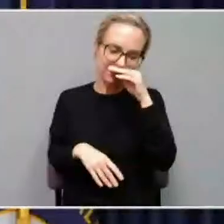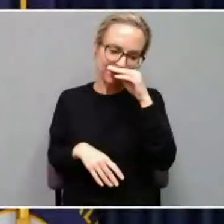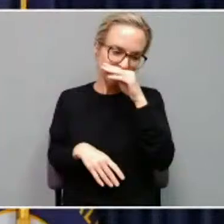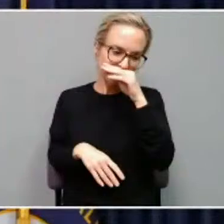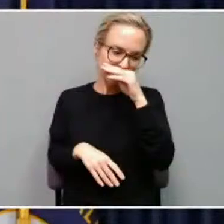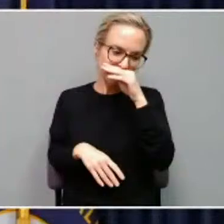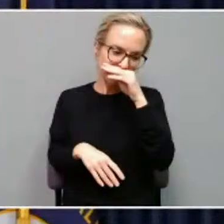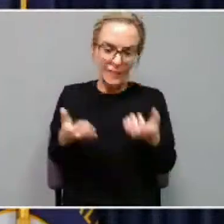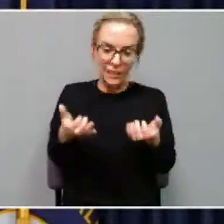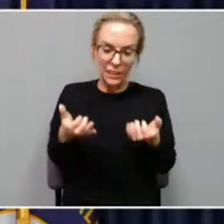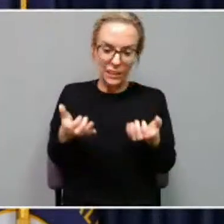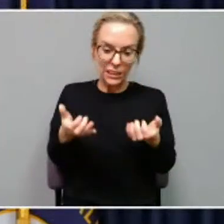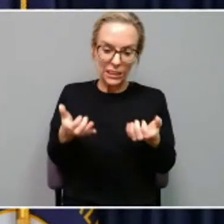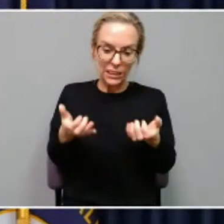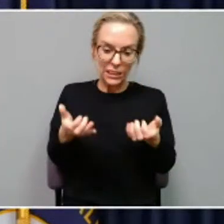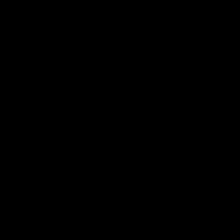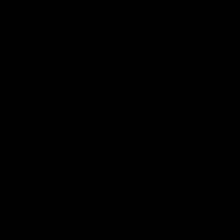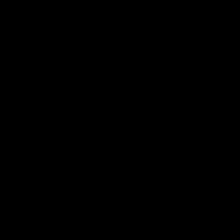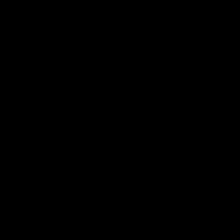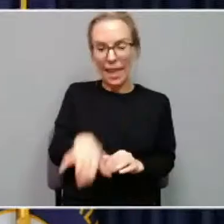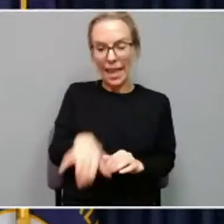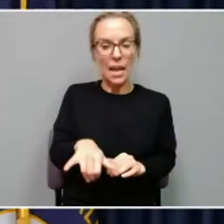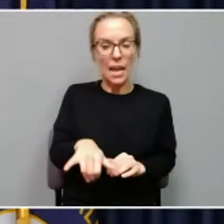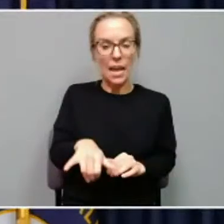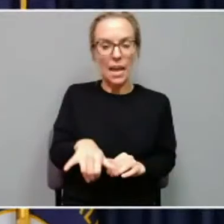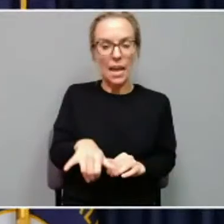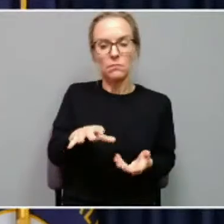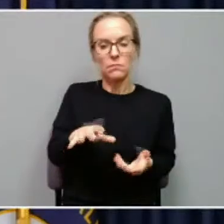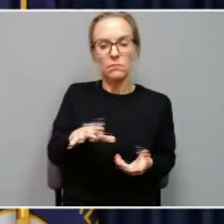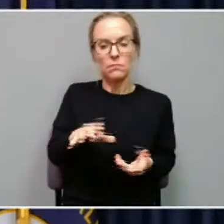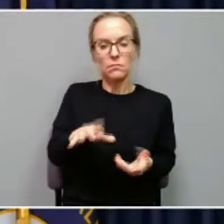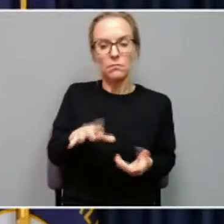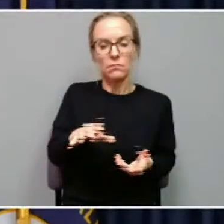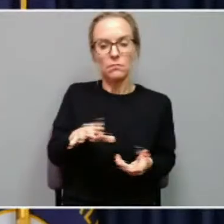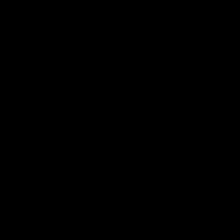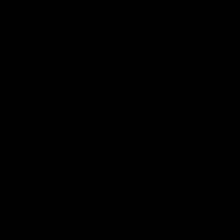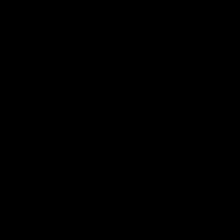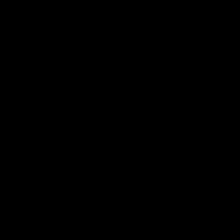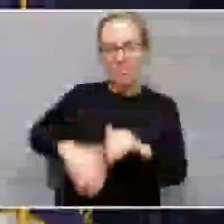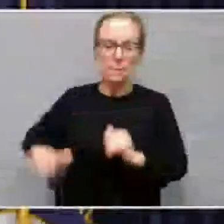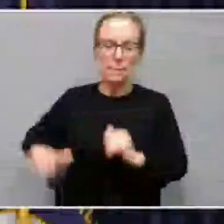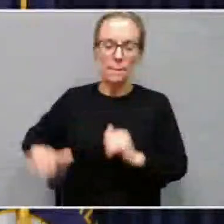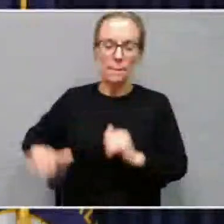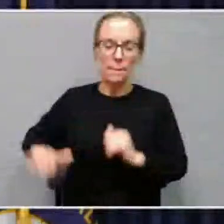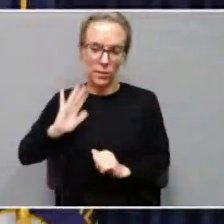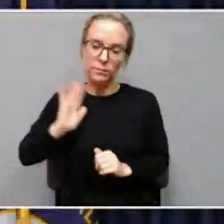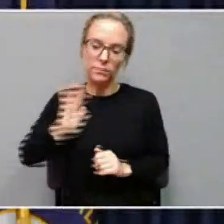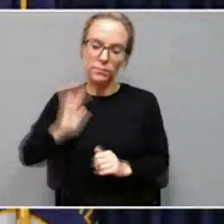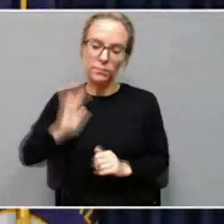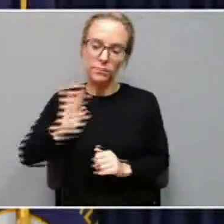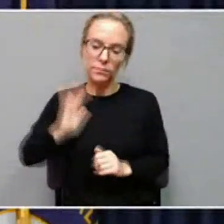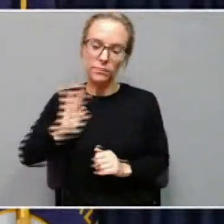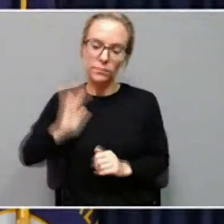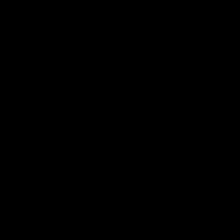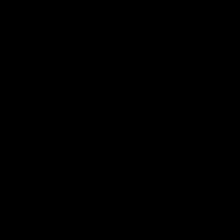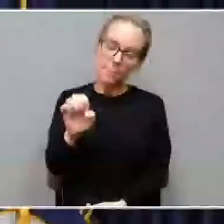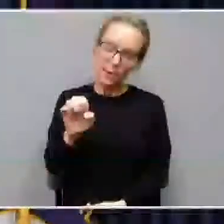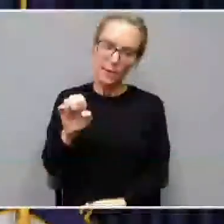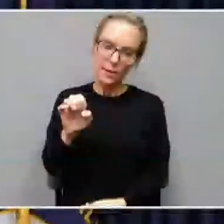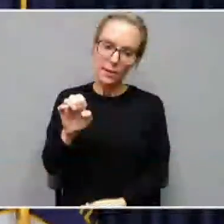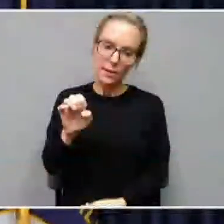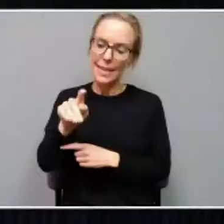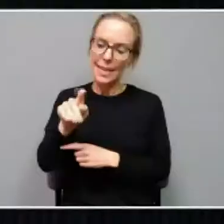Chances for bad outcomes are higher now for our kids than ever before. Debbie Yetter.